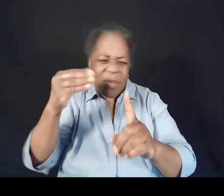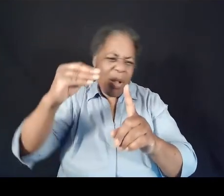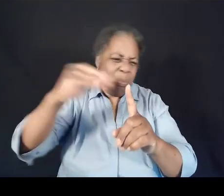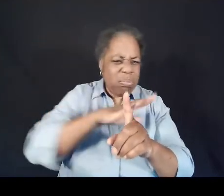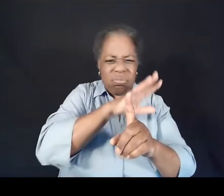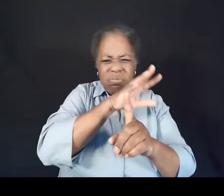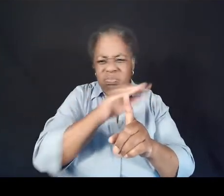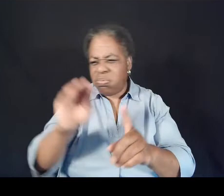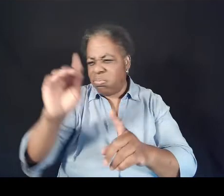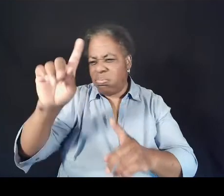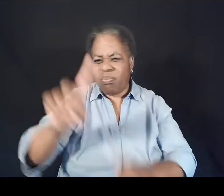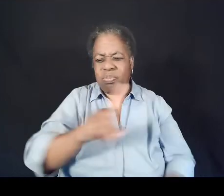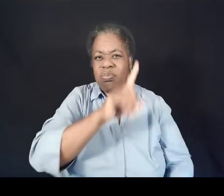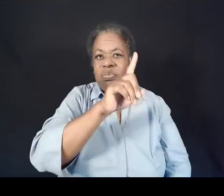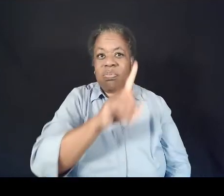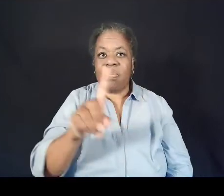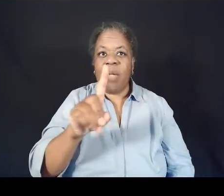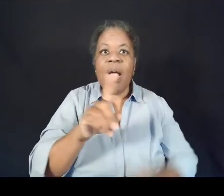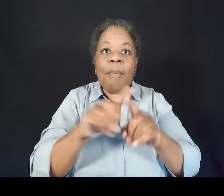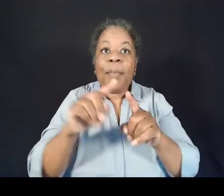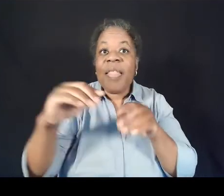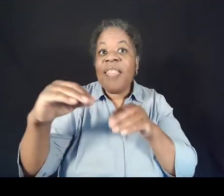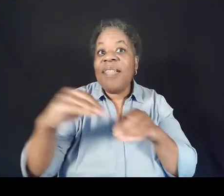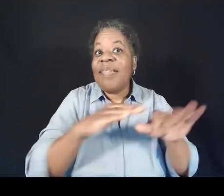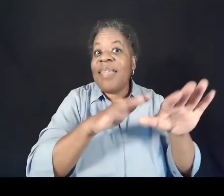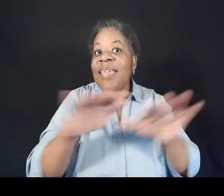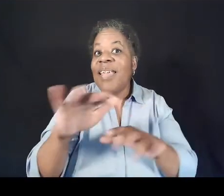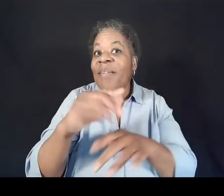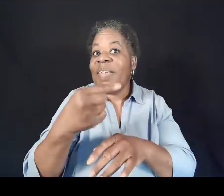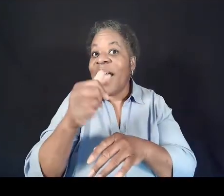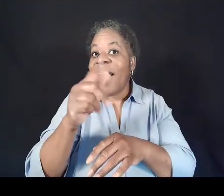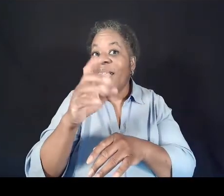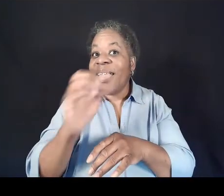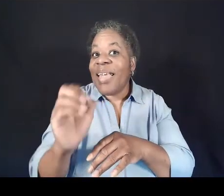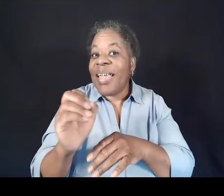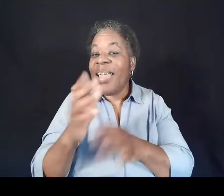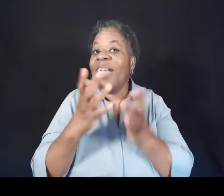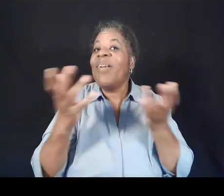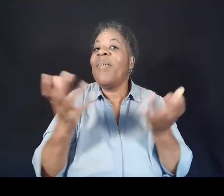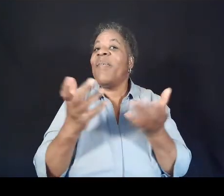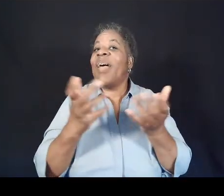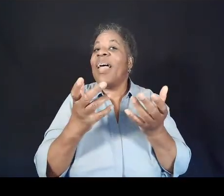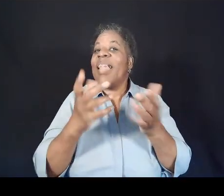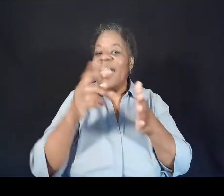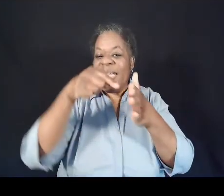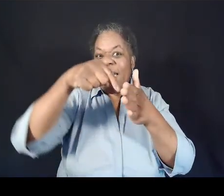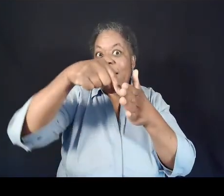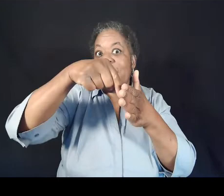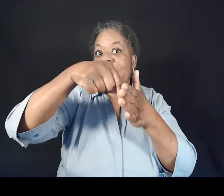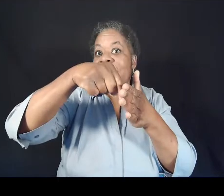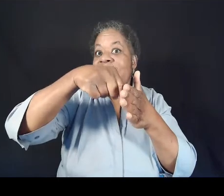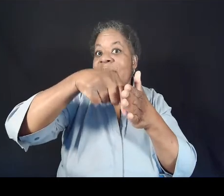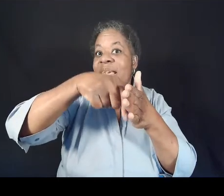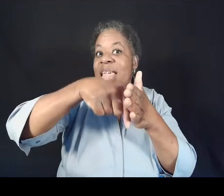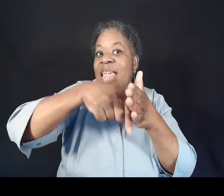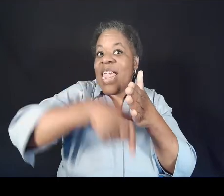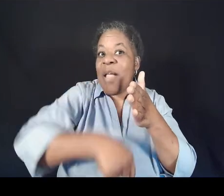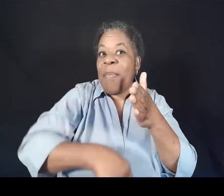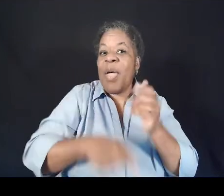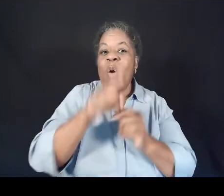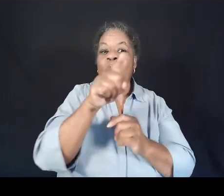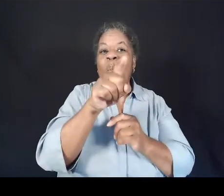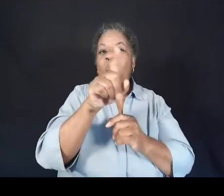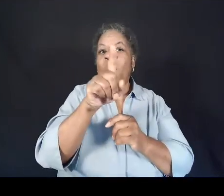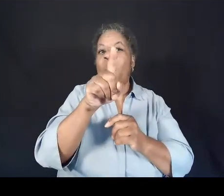But here's the thing about the Sea of Galilee. It's deep. Nearly 150